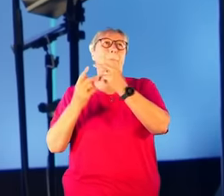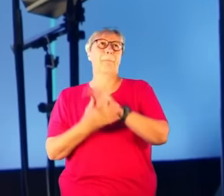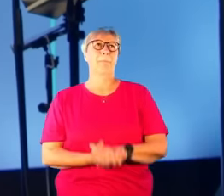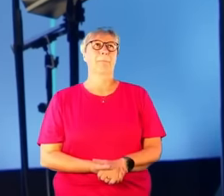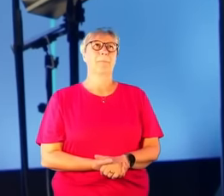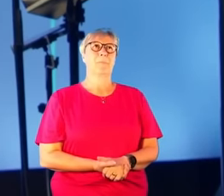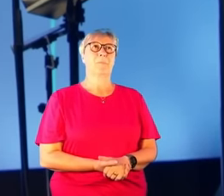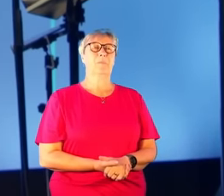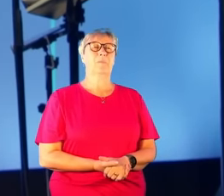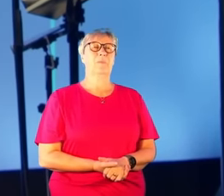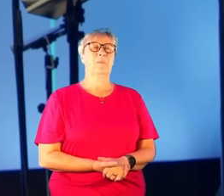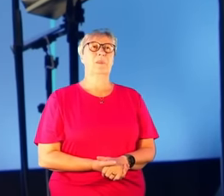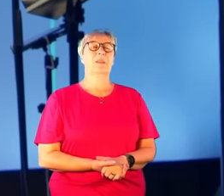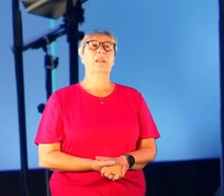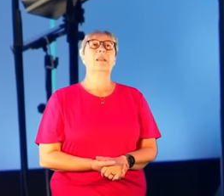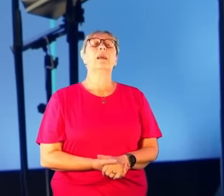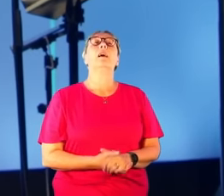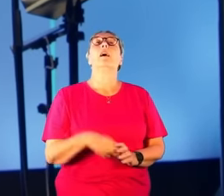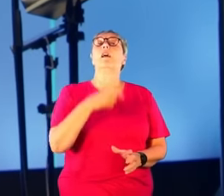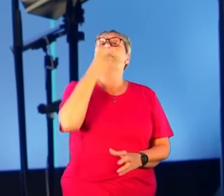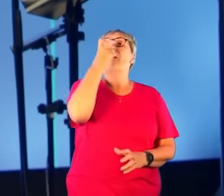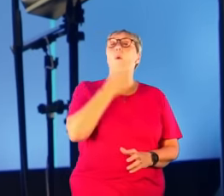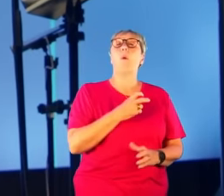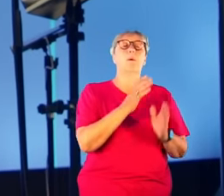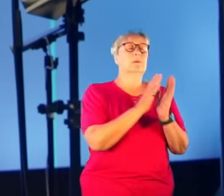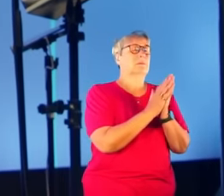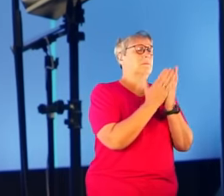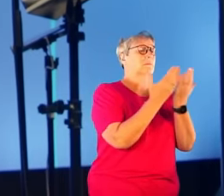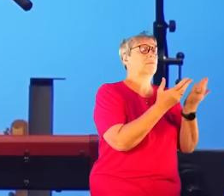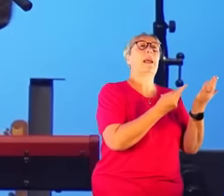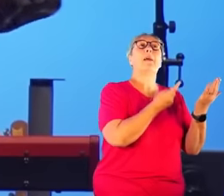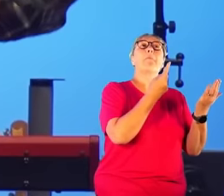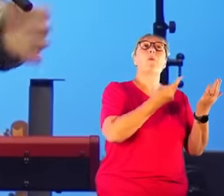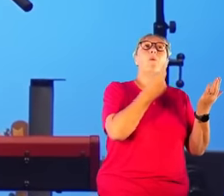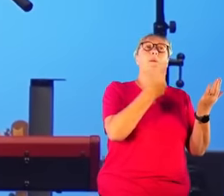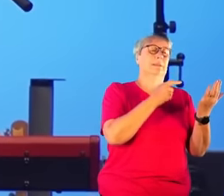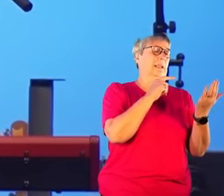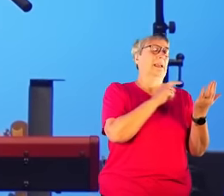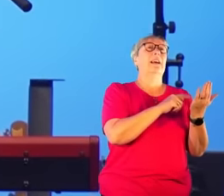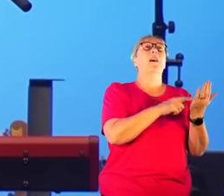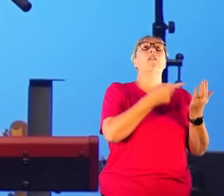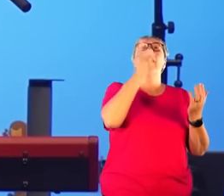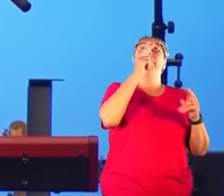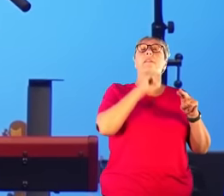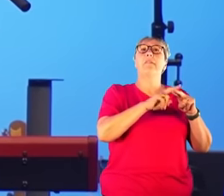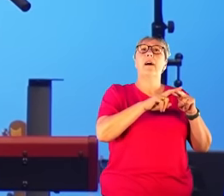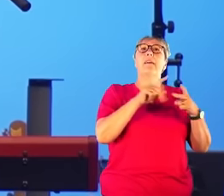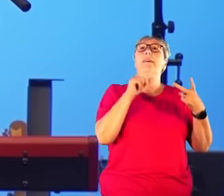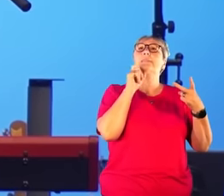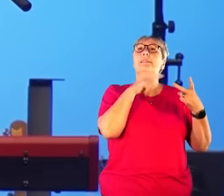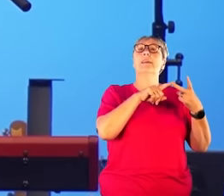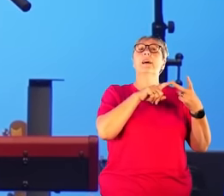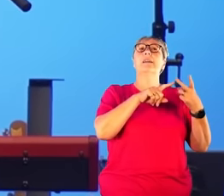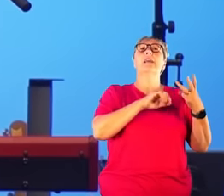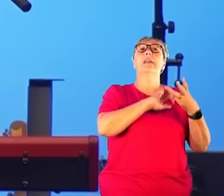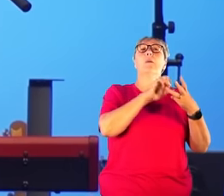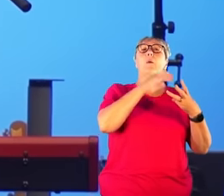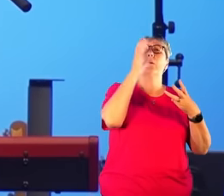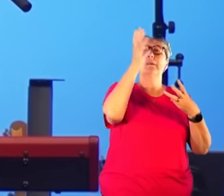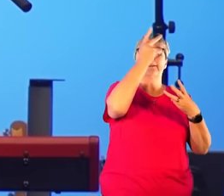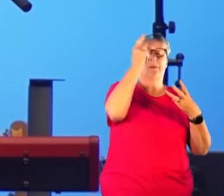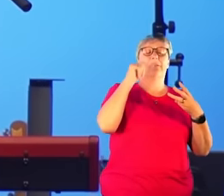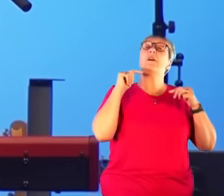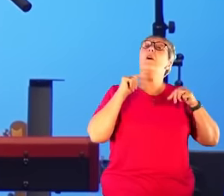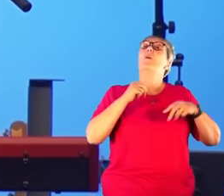of hymns which talk about God the Father, the Son, and the Holy Spirit. And this kind of walks through each member of the Godhead and